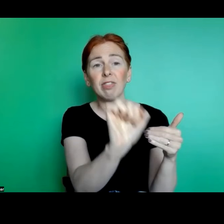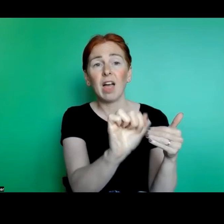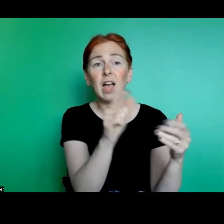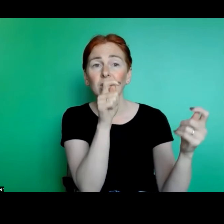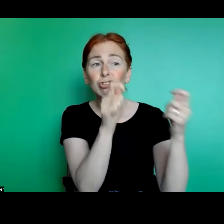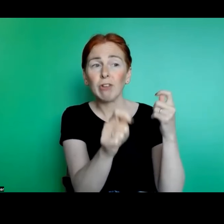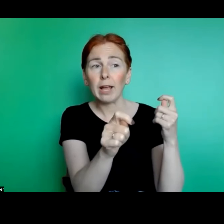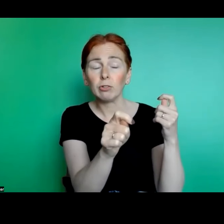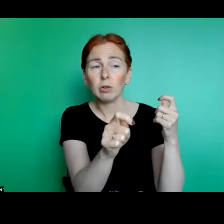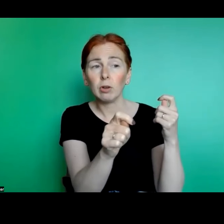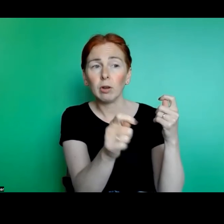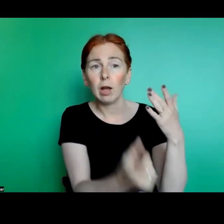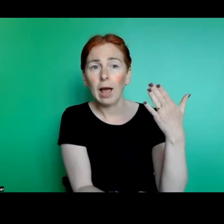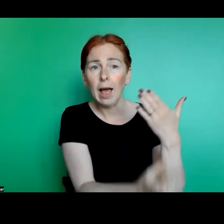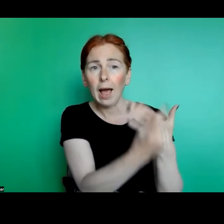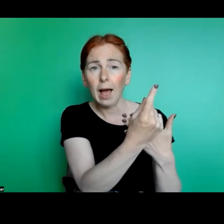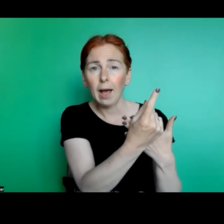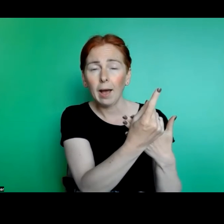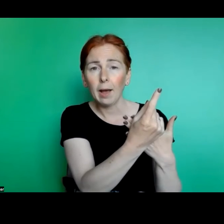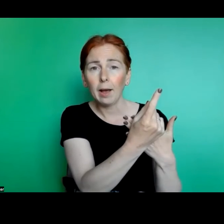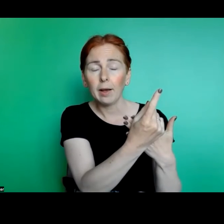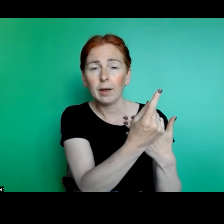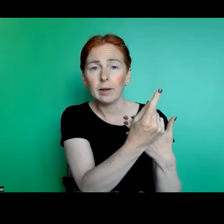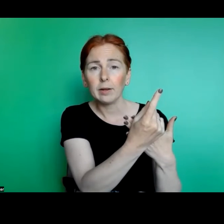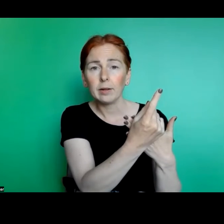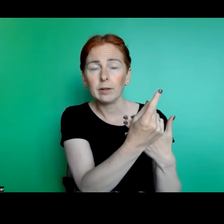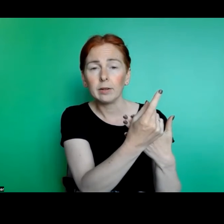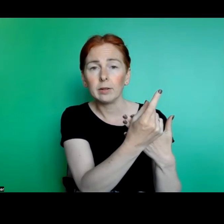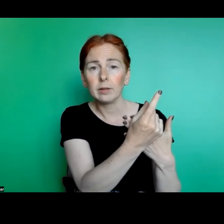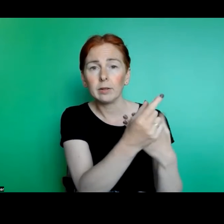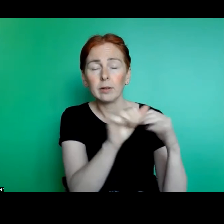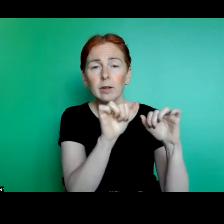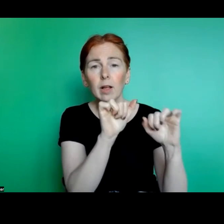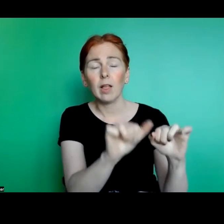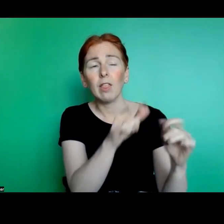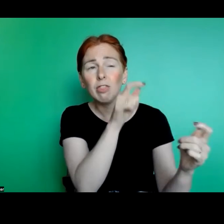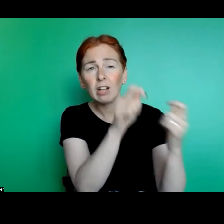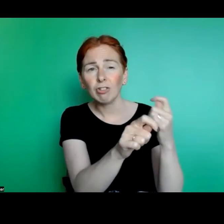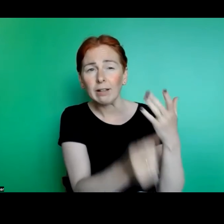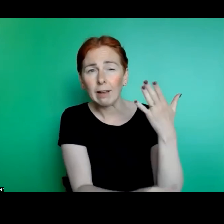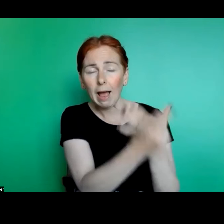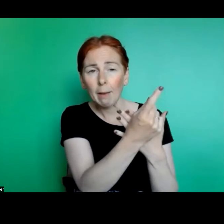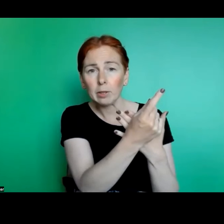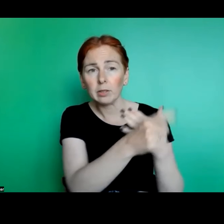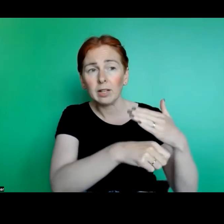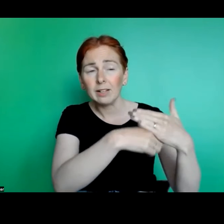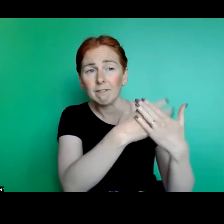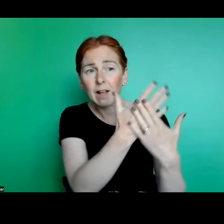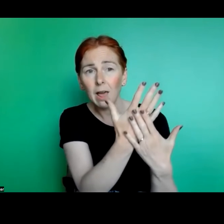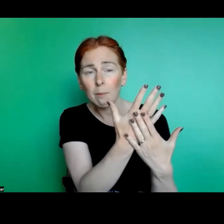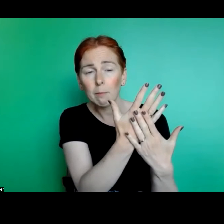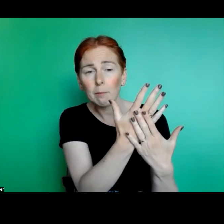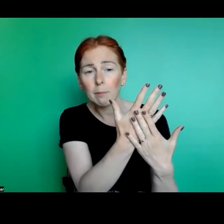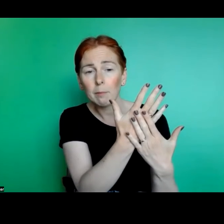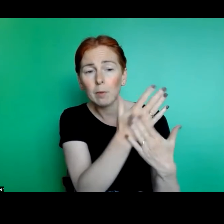that point on, in which case putting them through surgery to treat the condition may not be helpful to them. And it's only through natural history studies that